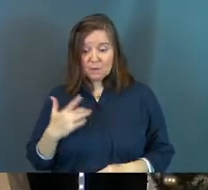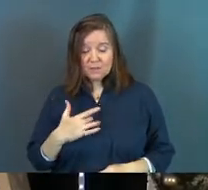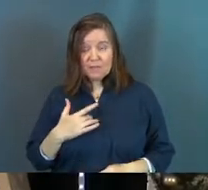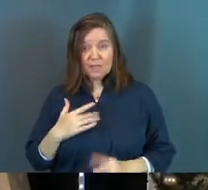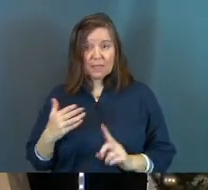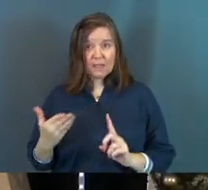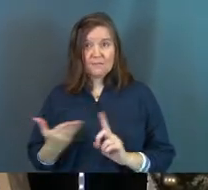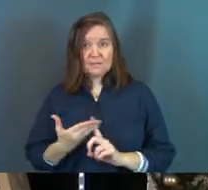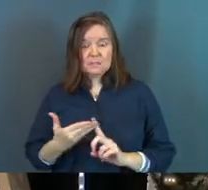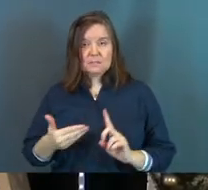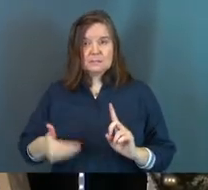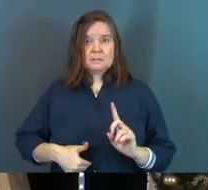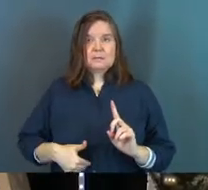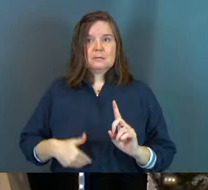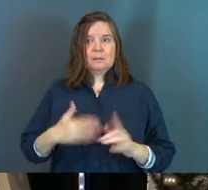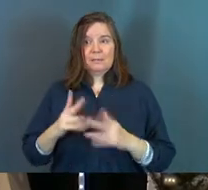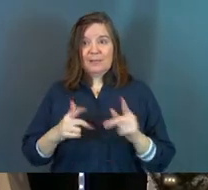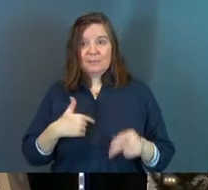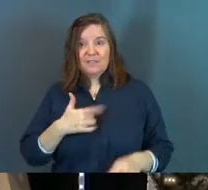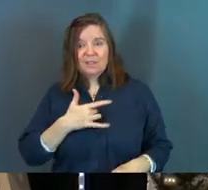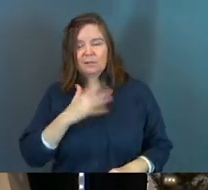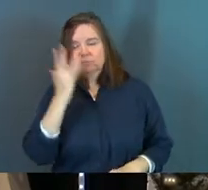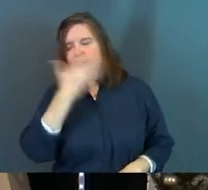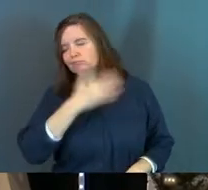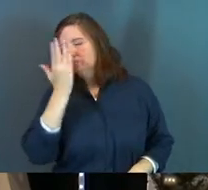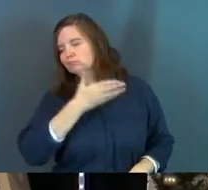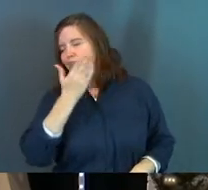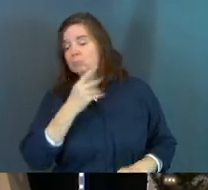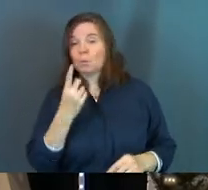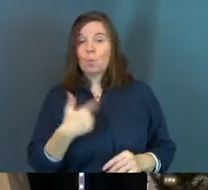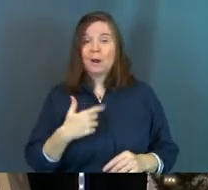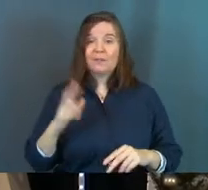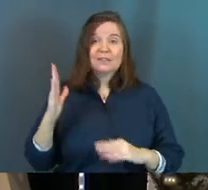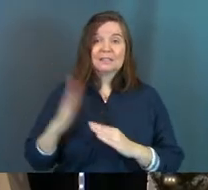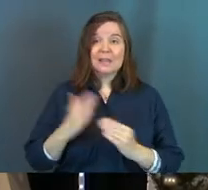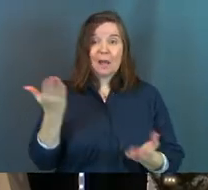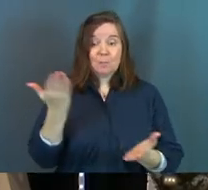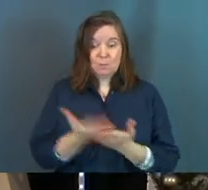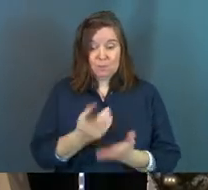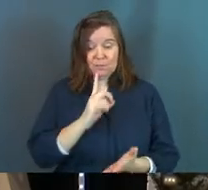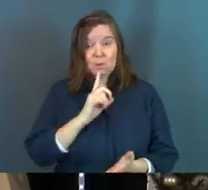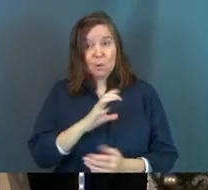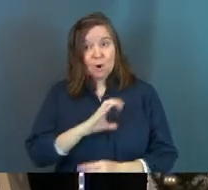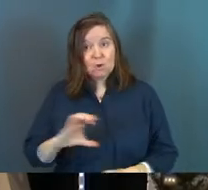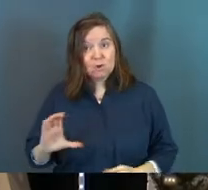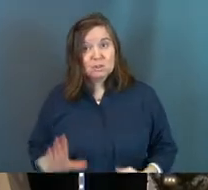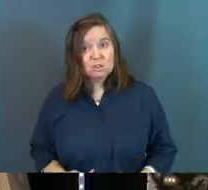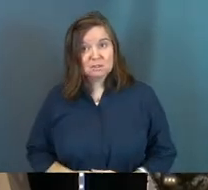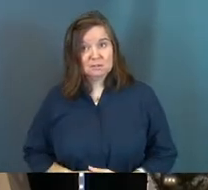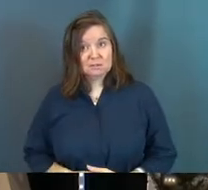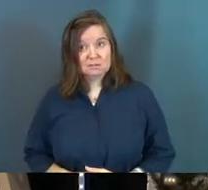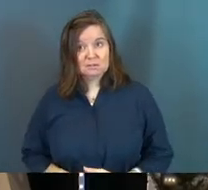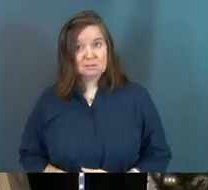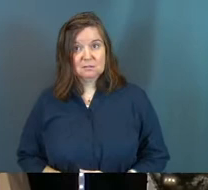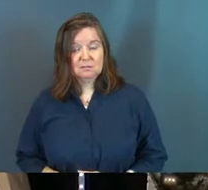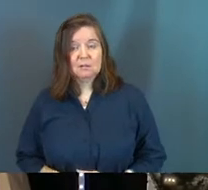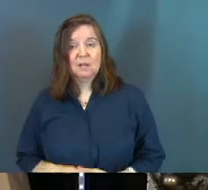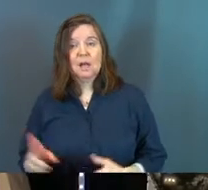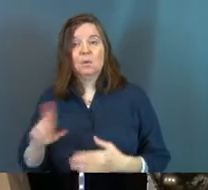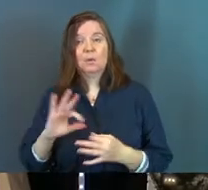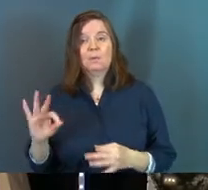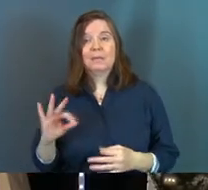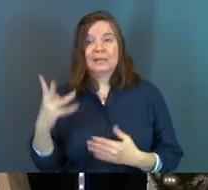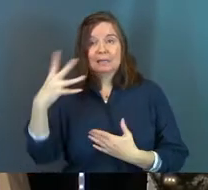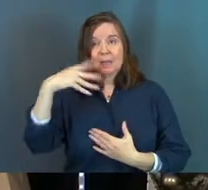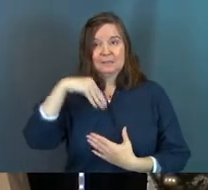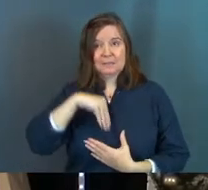that conviction that so many people don't feel, it's one of the top proofs that you are a Christian. And that the Holy Spirit